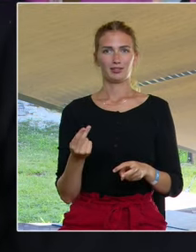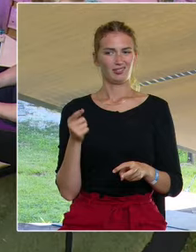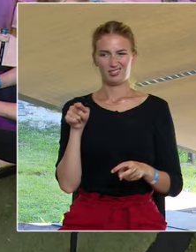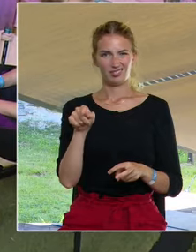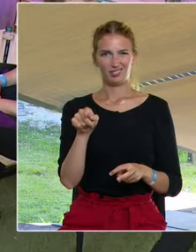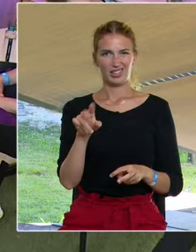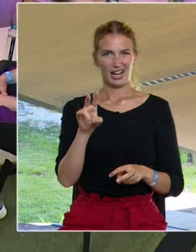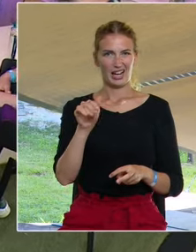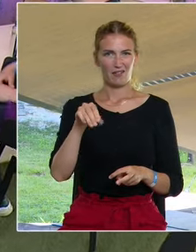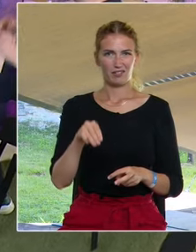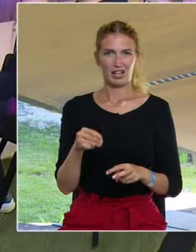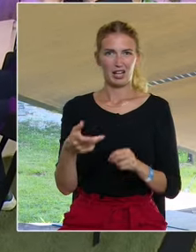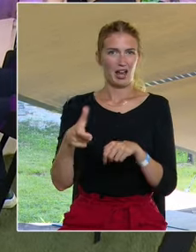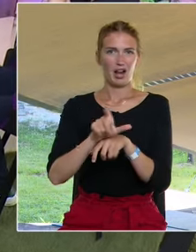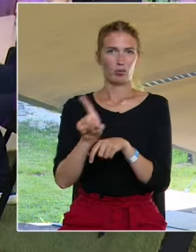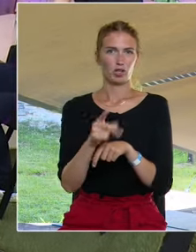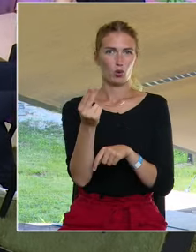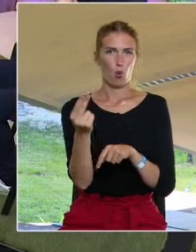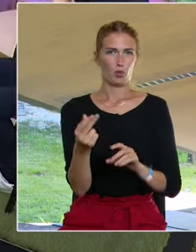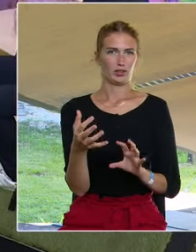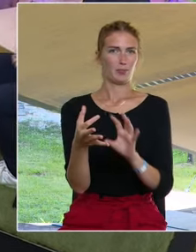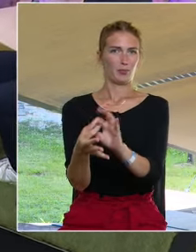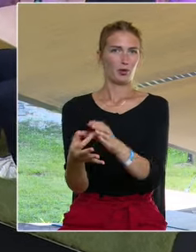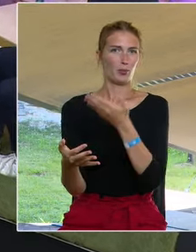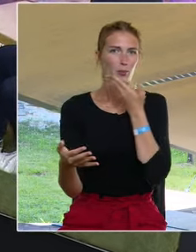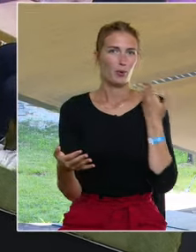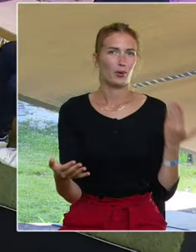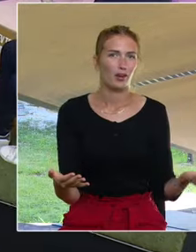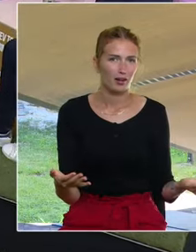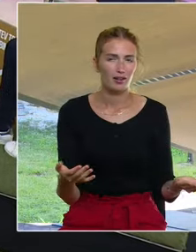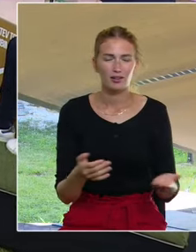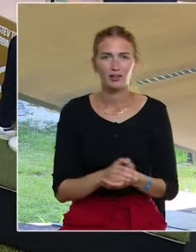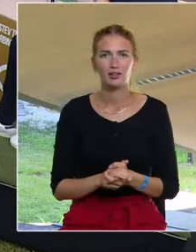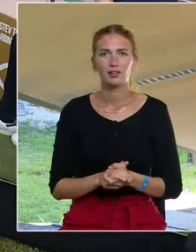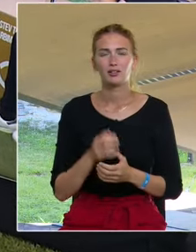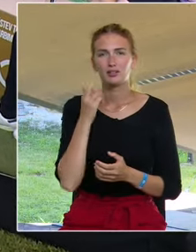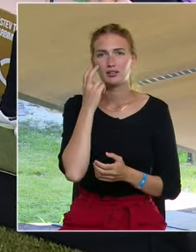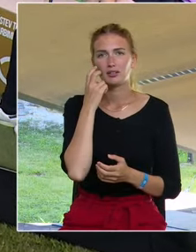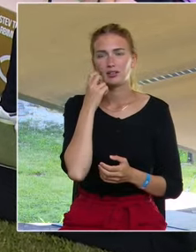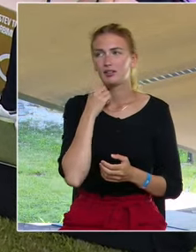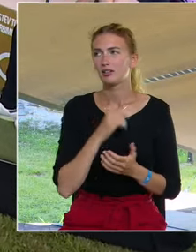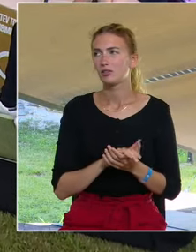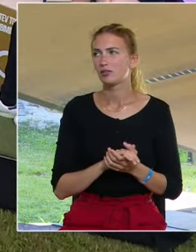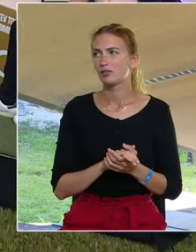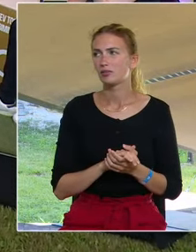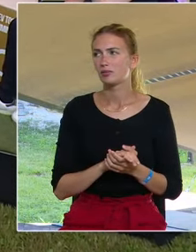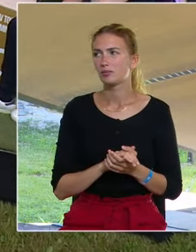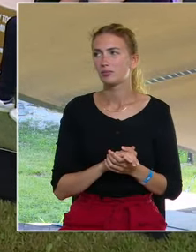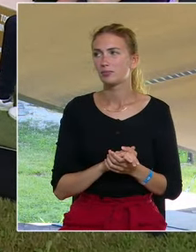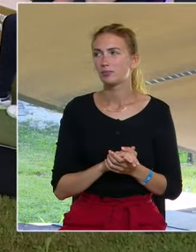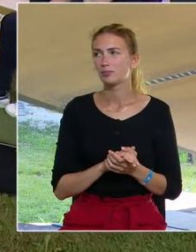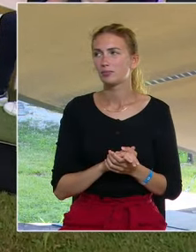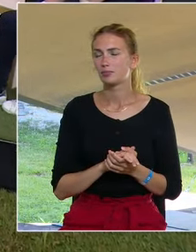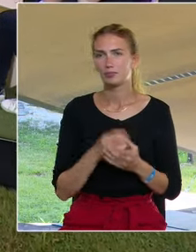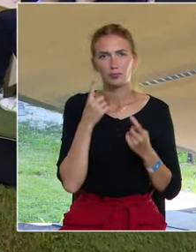art. Yeah, it's a bit like that. It's very subjective. Yeah. For a creator, then this is definitely not. But